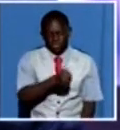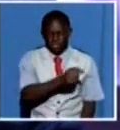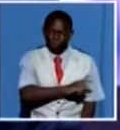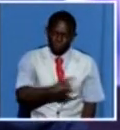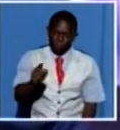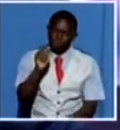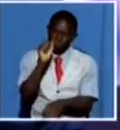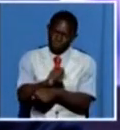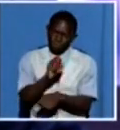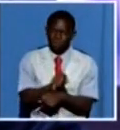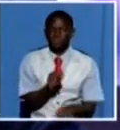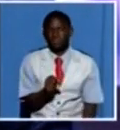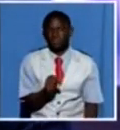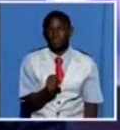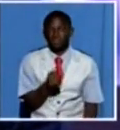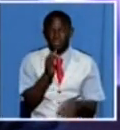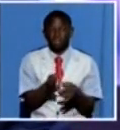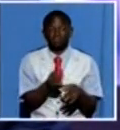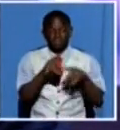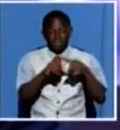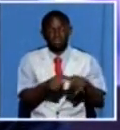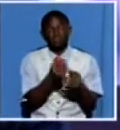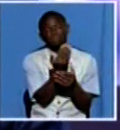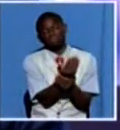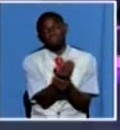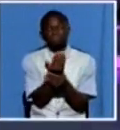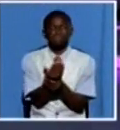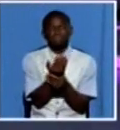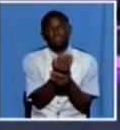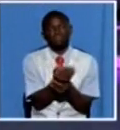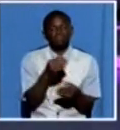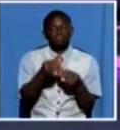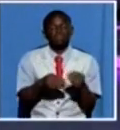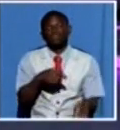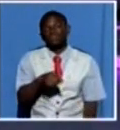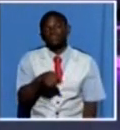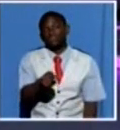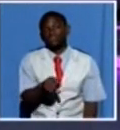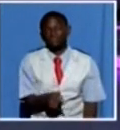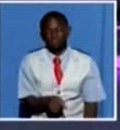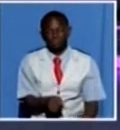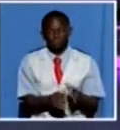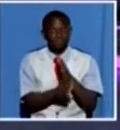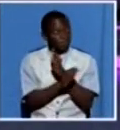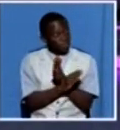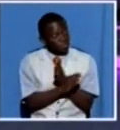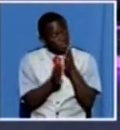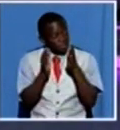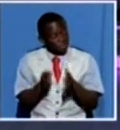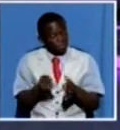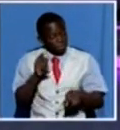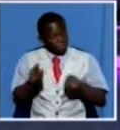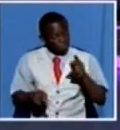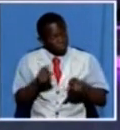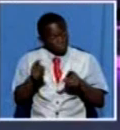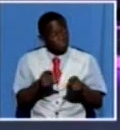next year and the other year, you are going to beg. The Zambians are begging for the cost. And that's why I'm coming. Of that, Michael